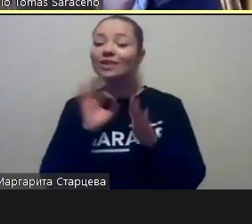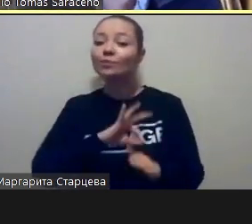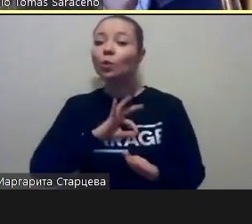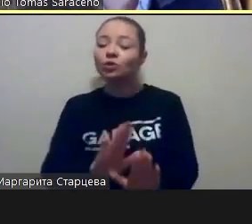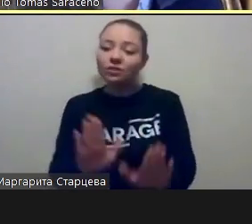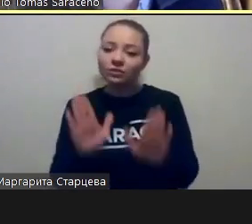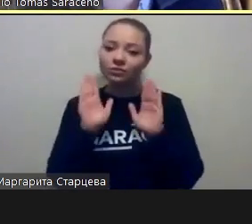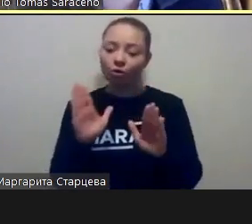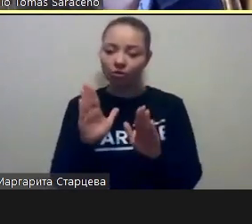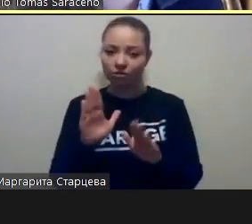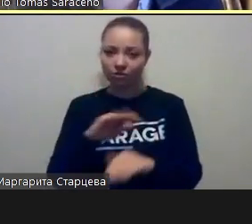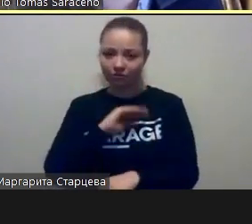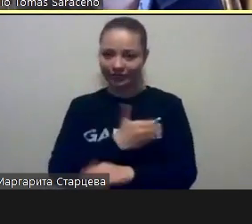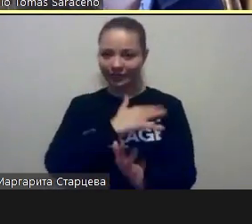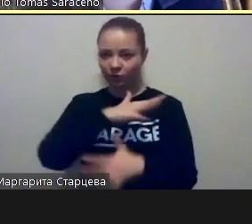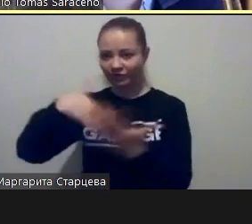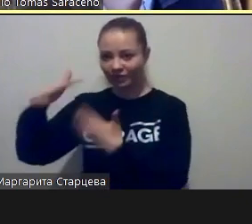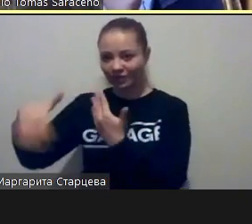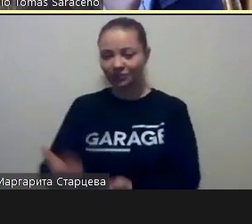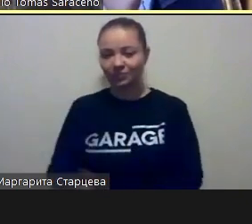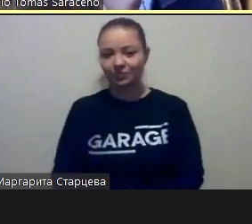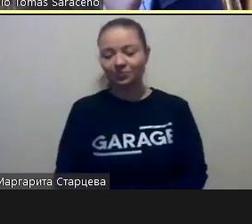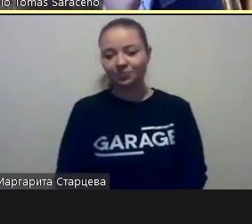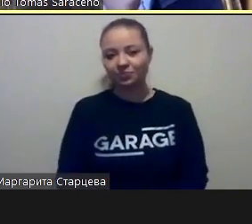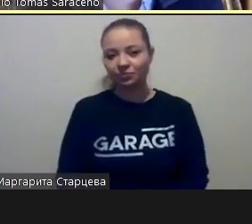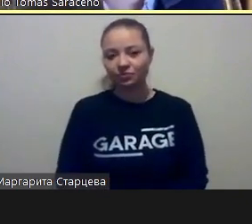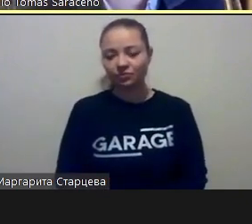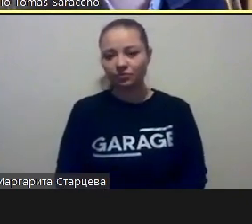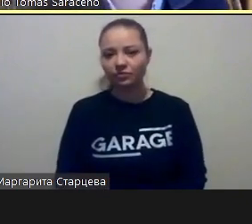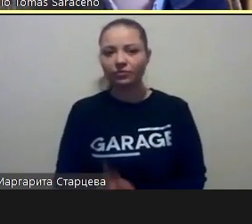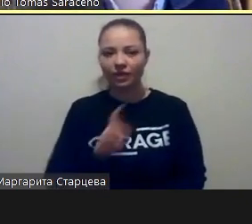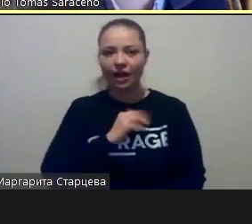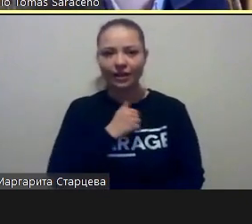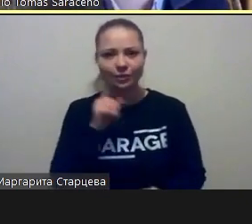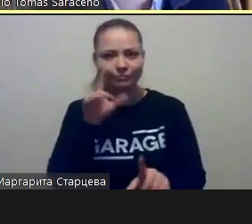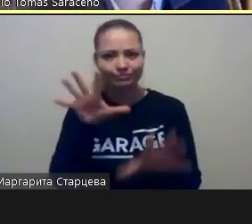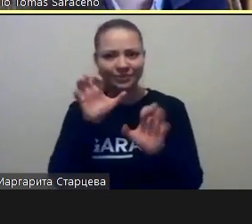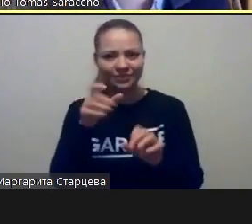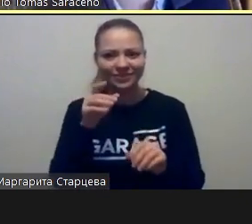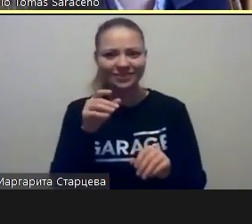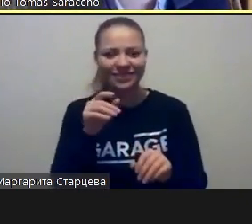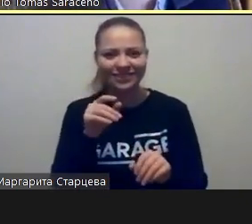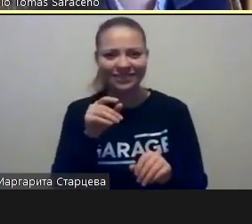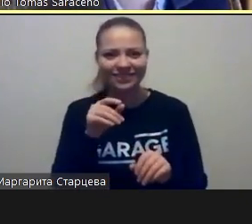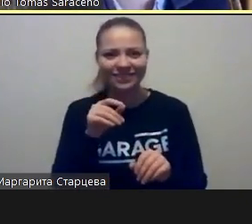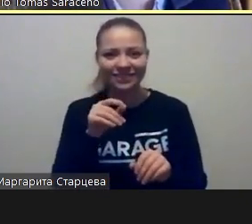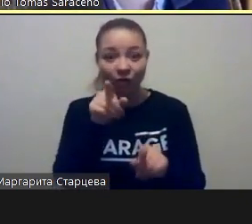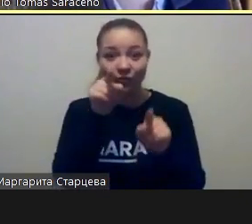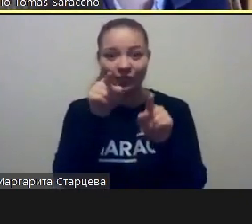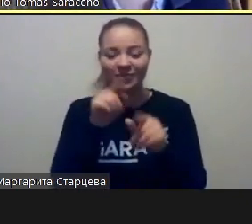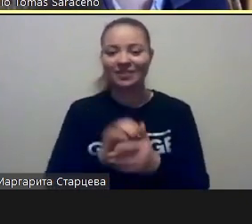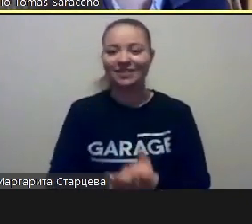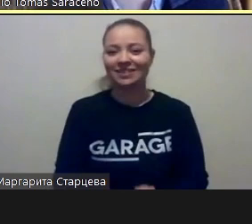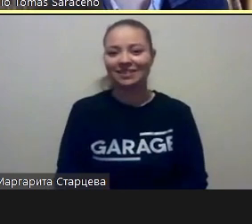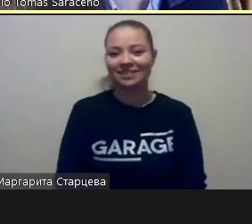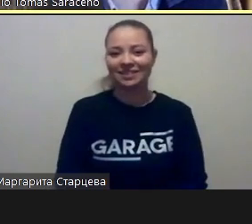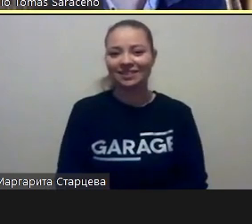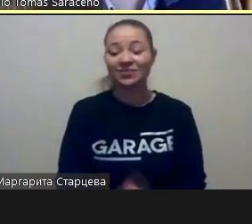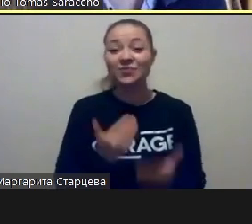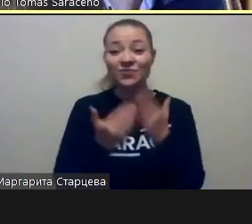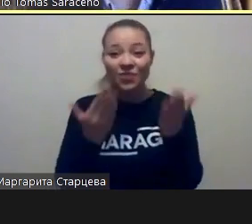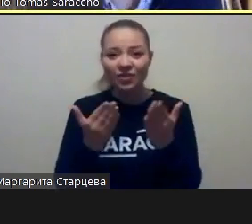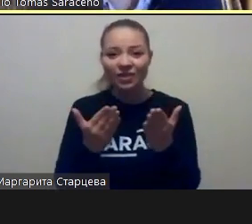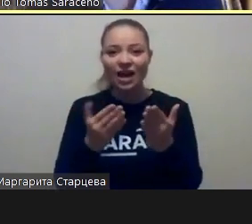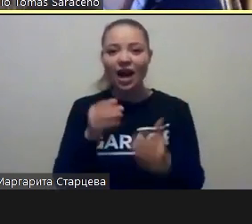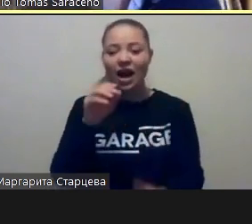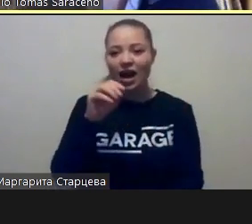wind. Now, I want to read what it says. Here it says, the Aerocene air solar sculpture that departed from Berlin December